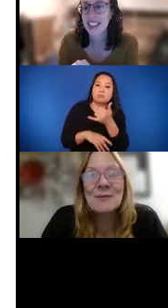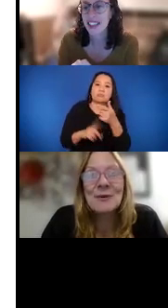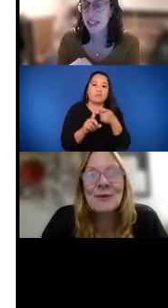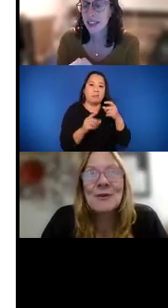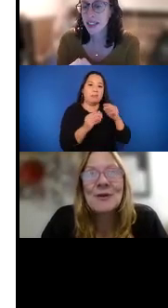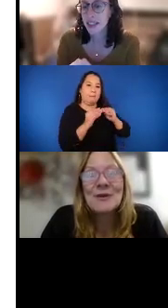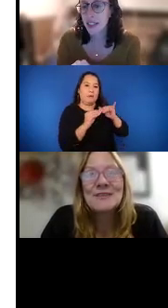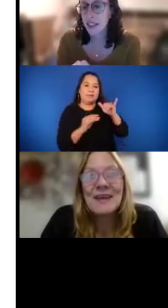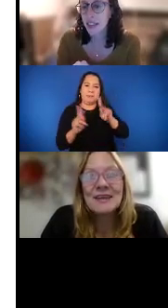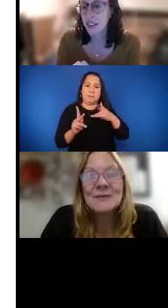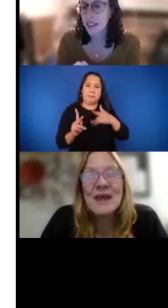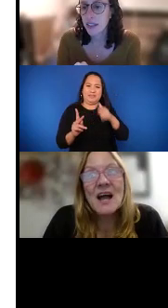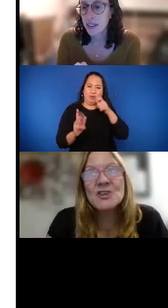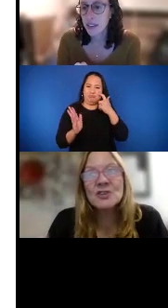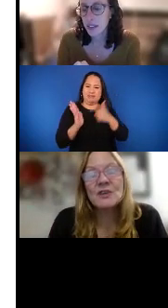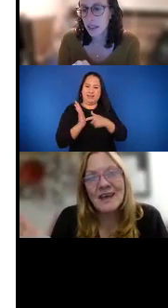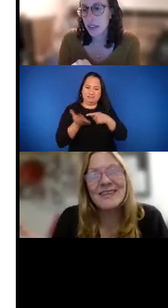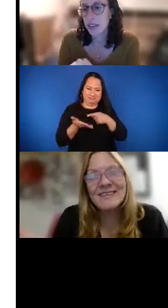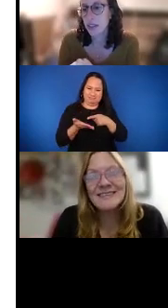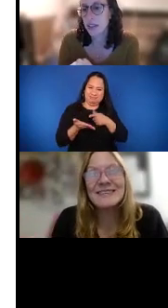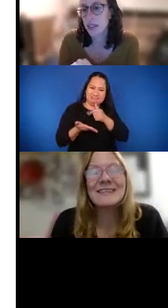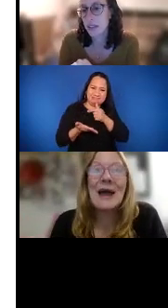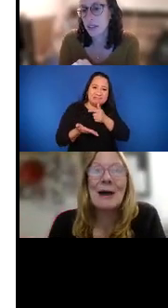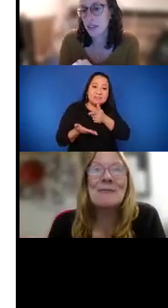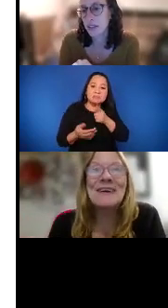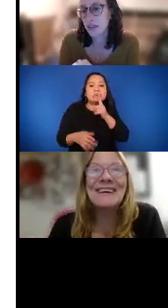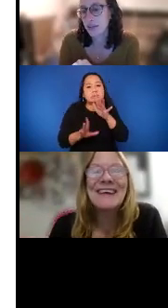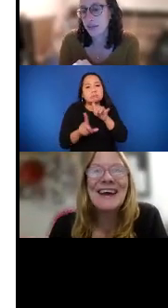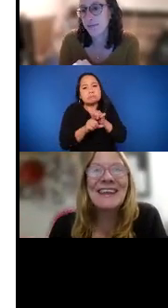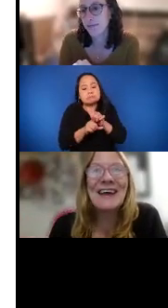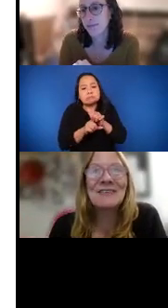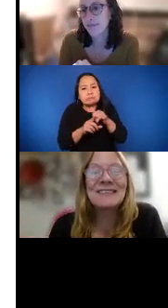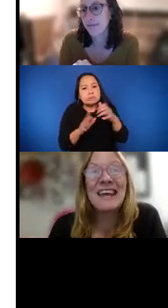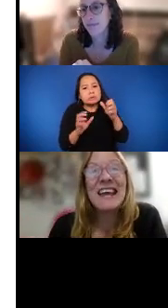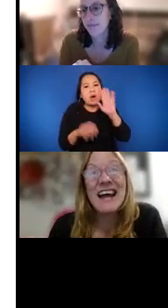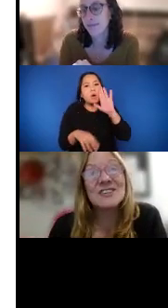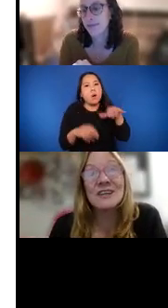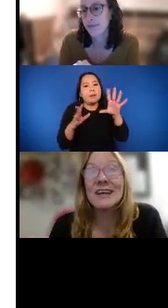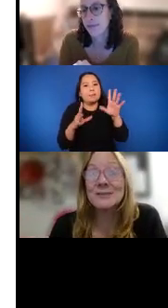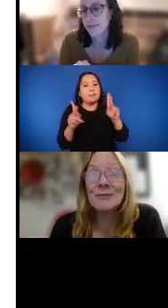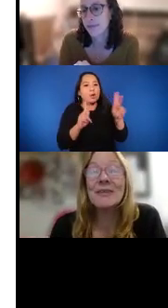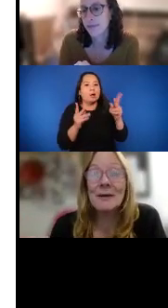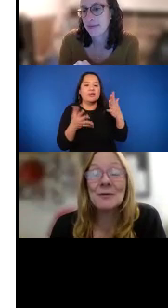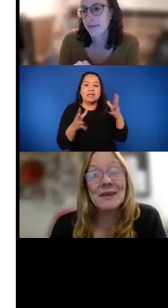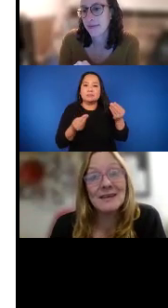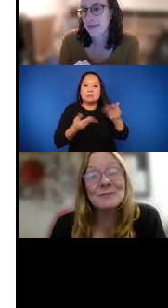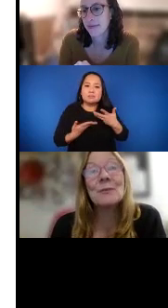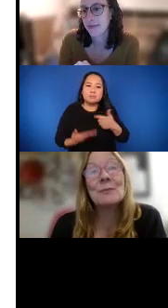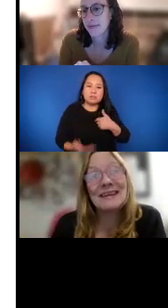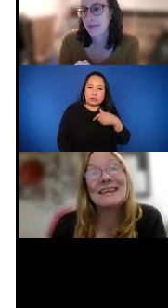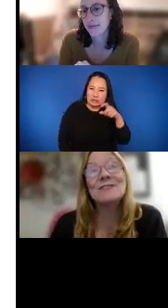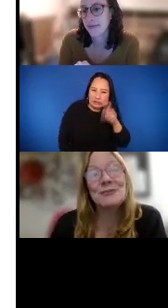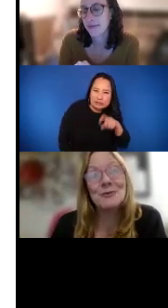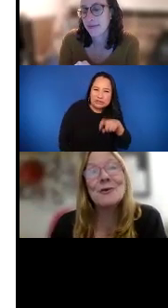had people saying to me, I think this is a scam. And having to say, actually, I don't think that one is,